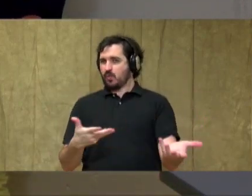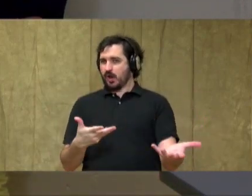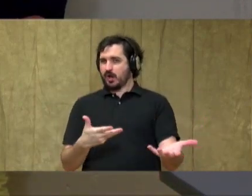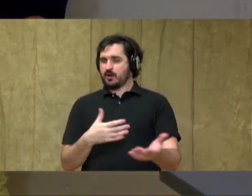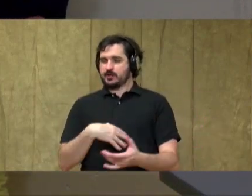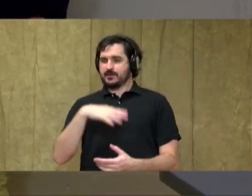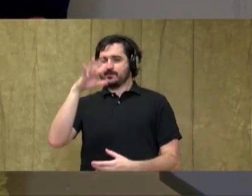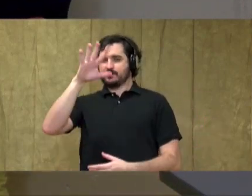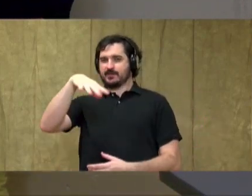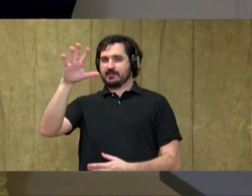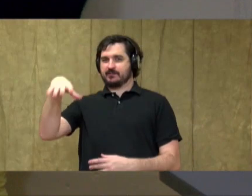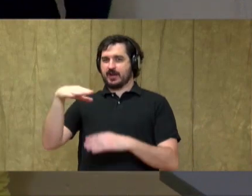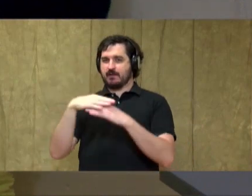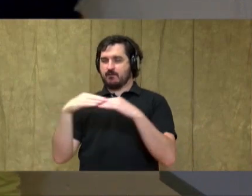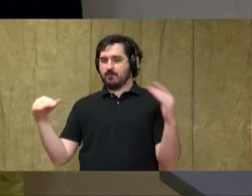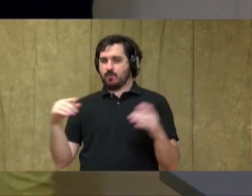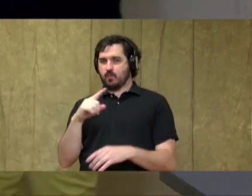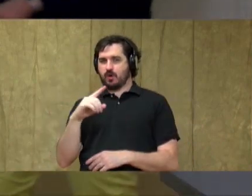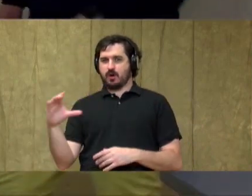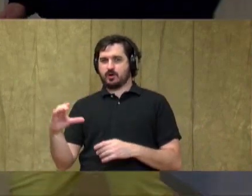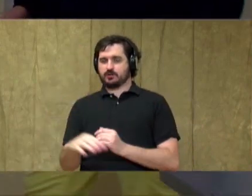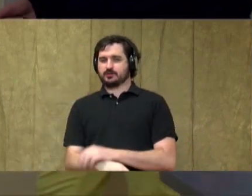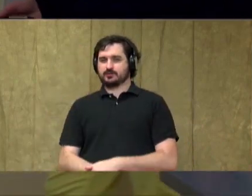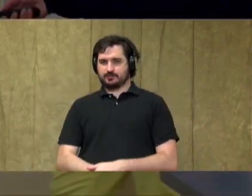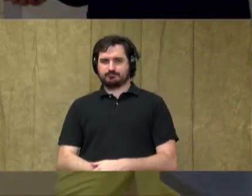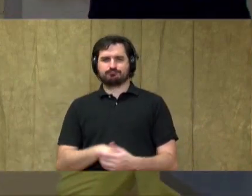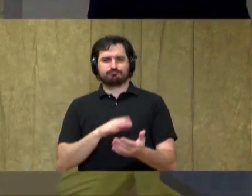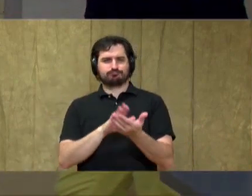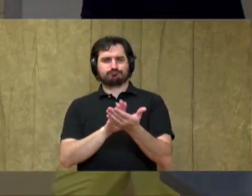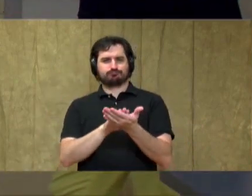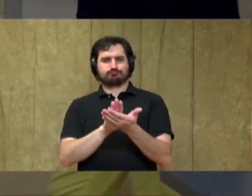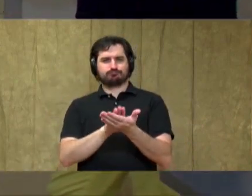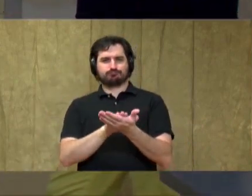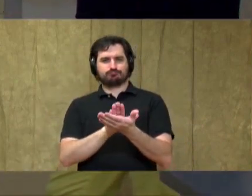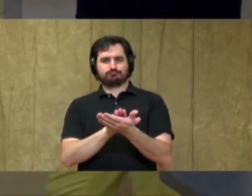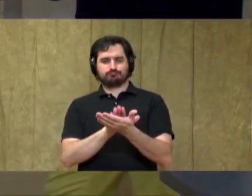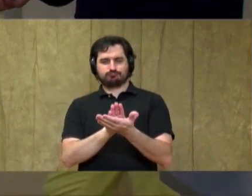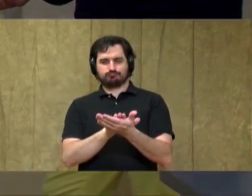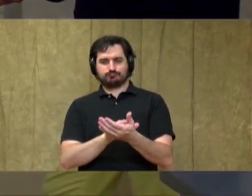55 hundredths. Very good, guys.